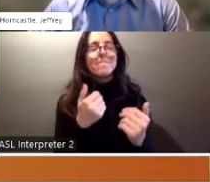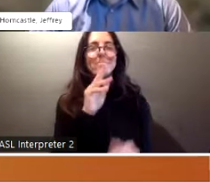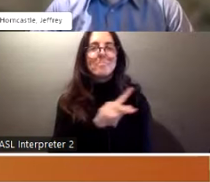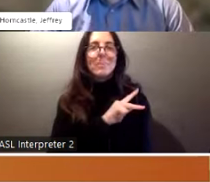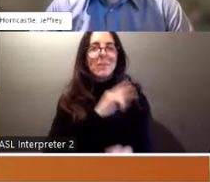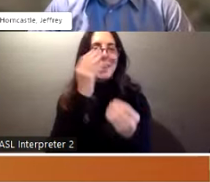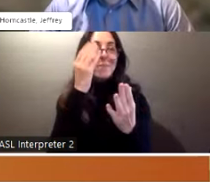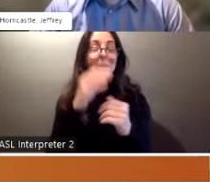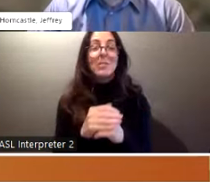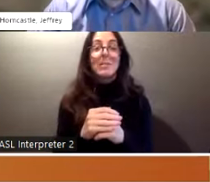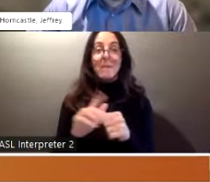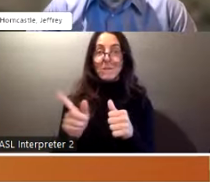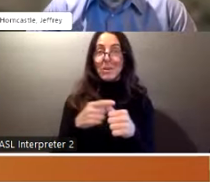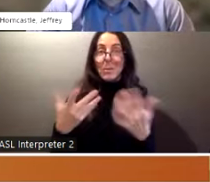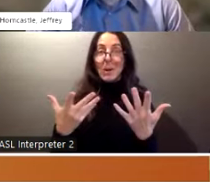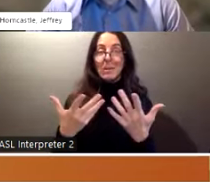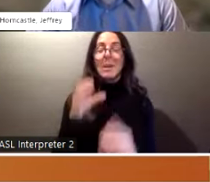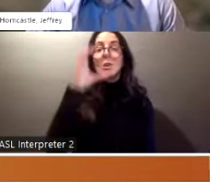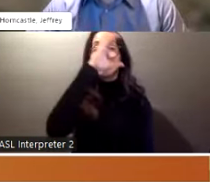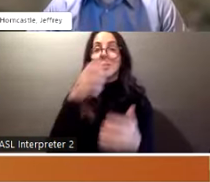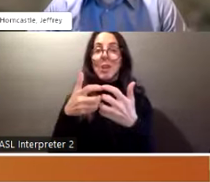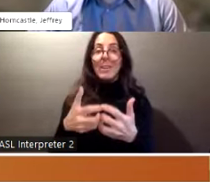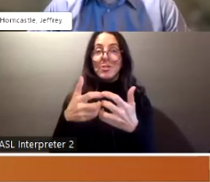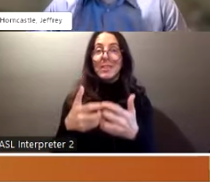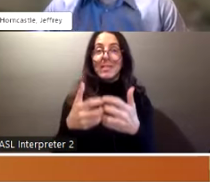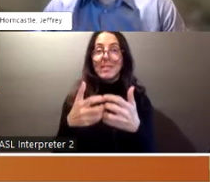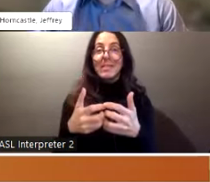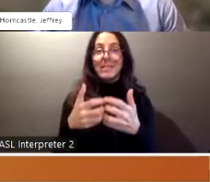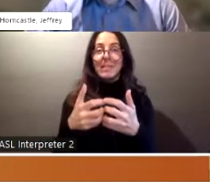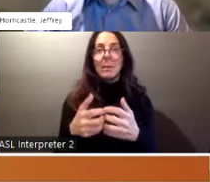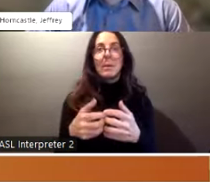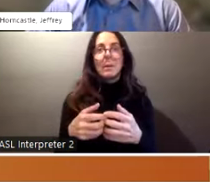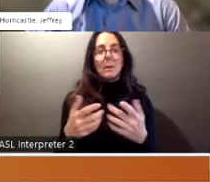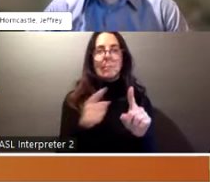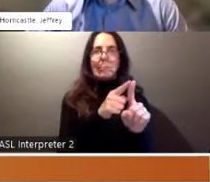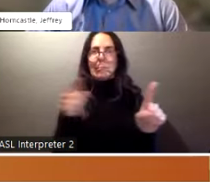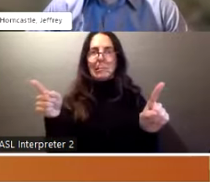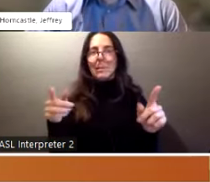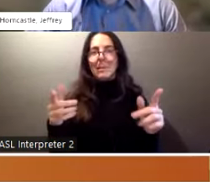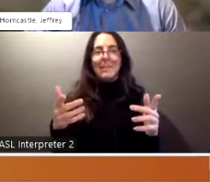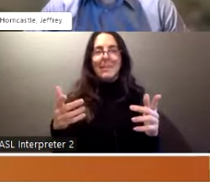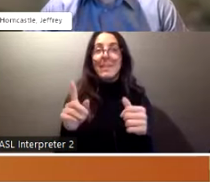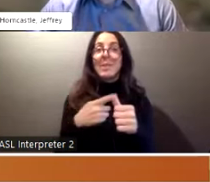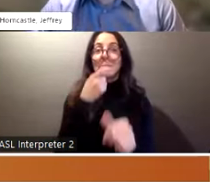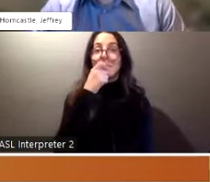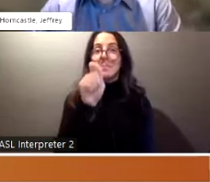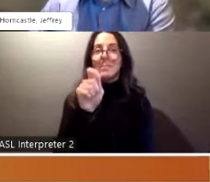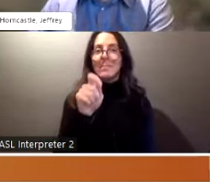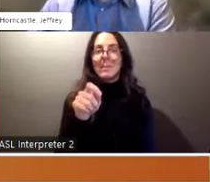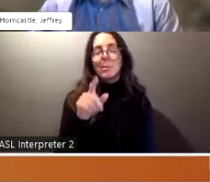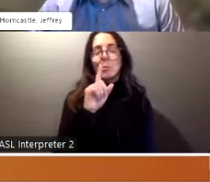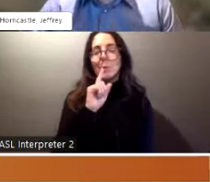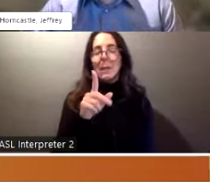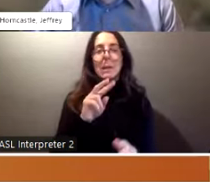First on the list, we see search engine optimization, which is, you know, kind of a big word for, you know, the victim going